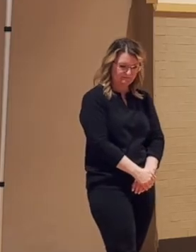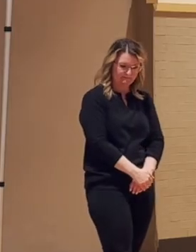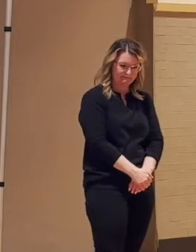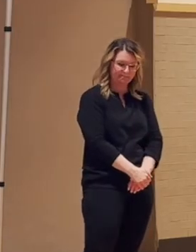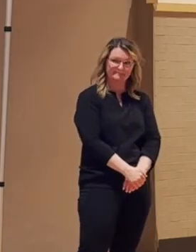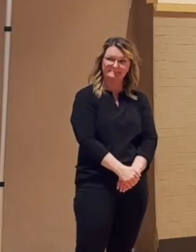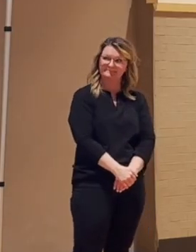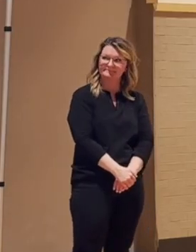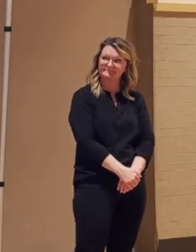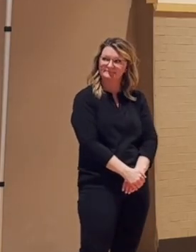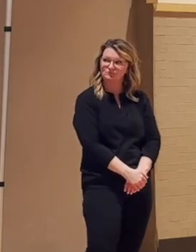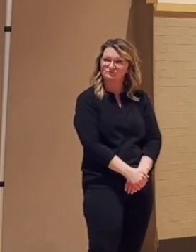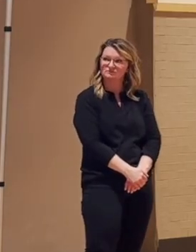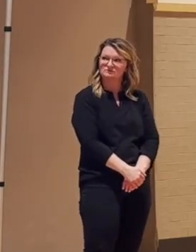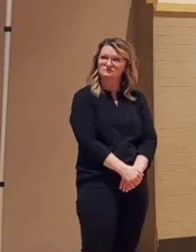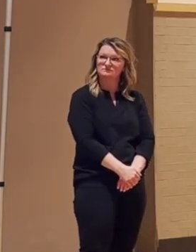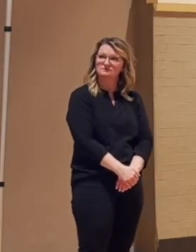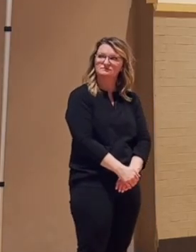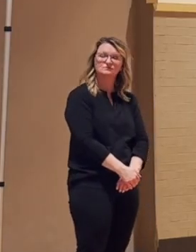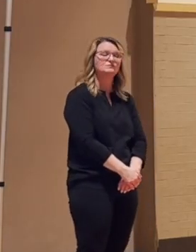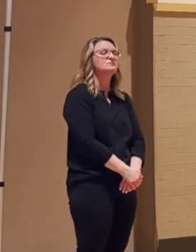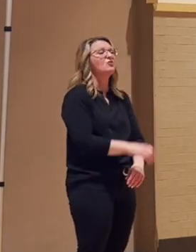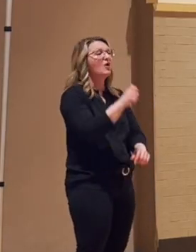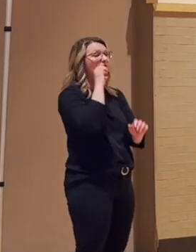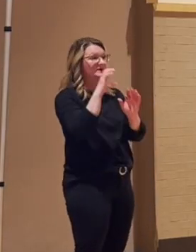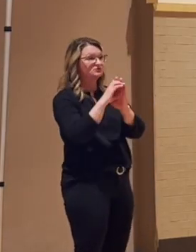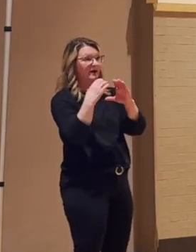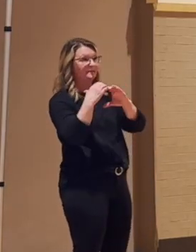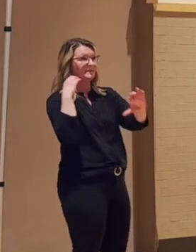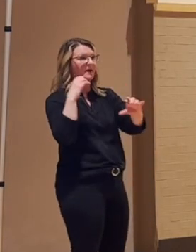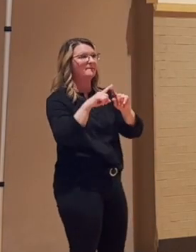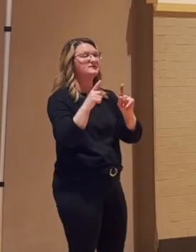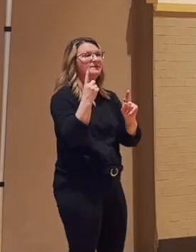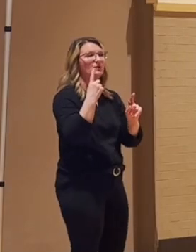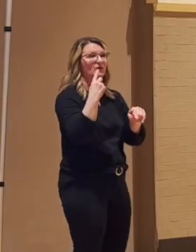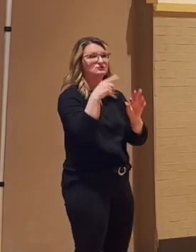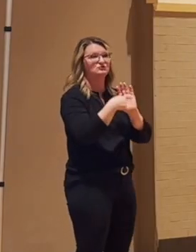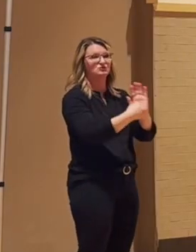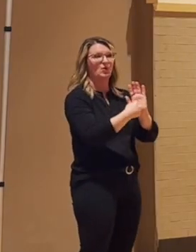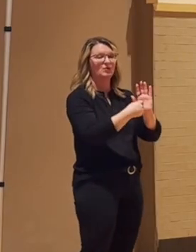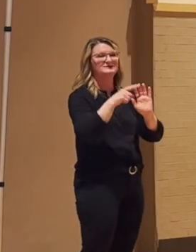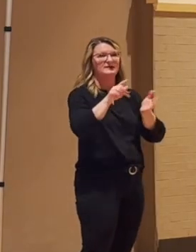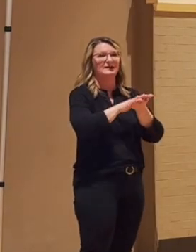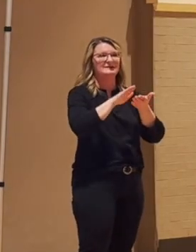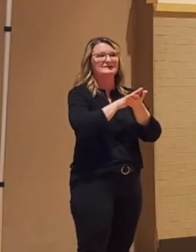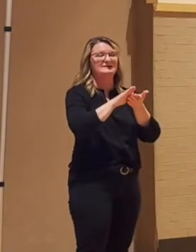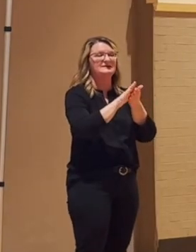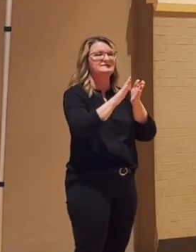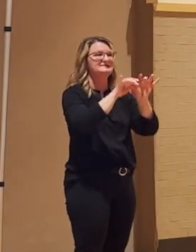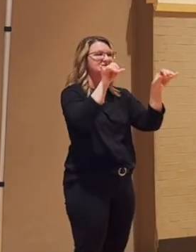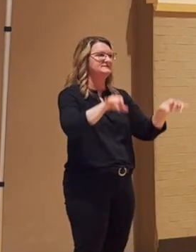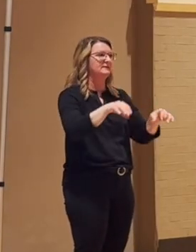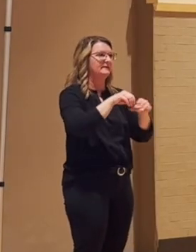I showed the inlet pipe and outlet pipe on the Edison Martha, but something I wanted to call out is the cleaning system in the tank. So